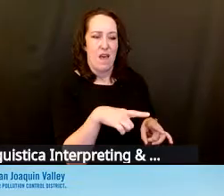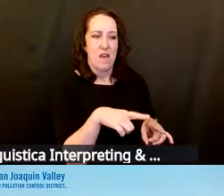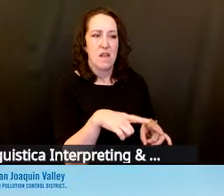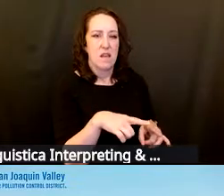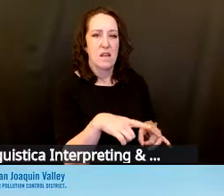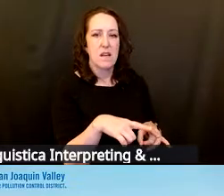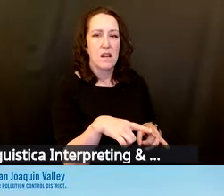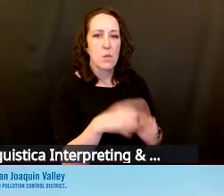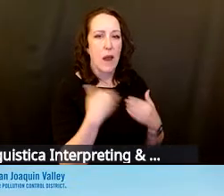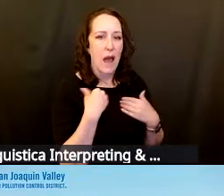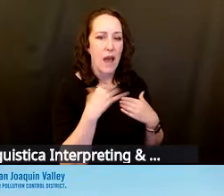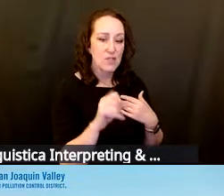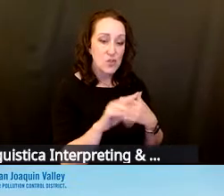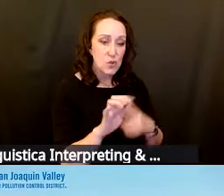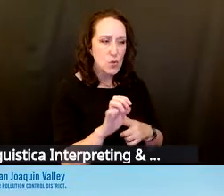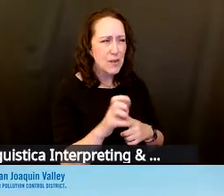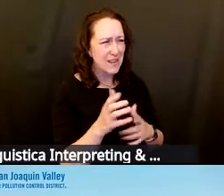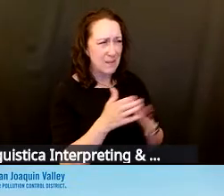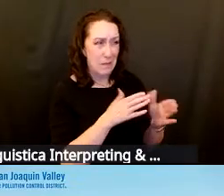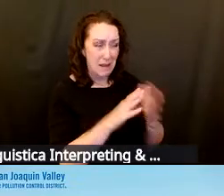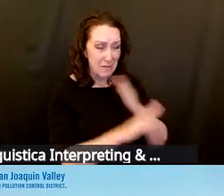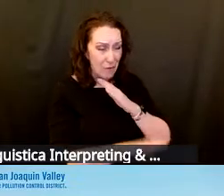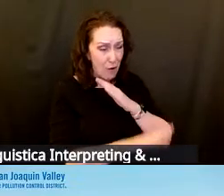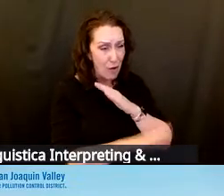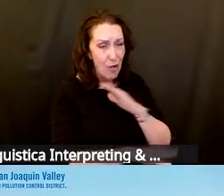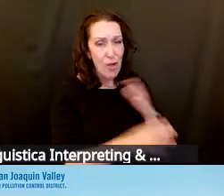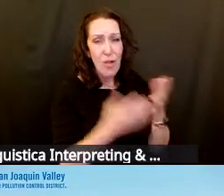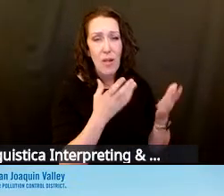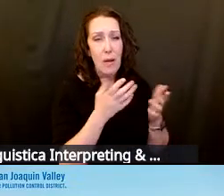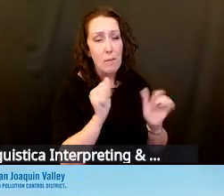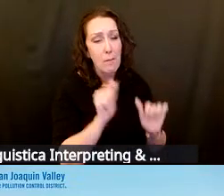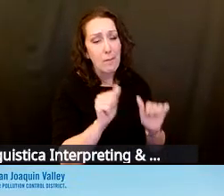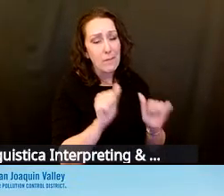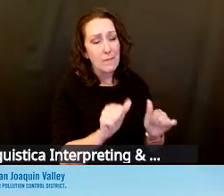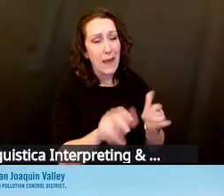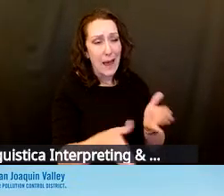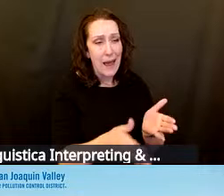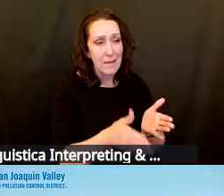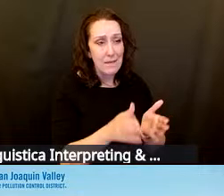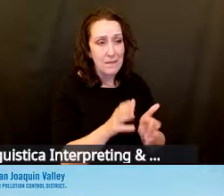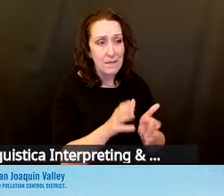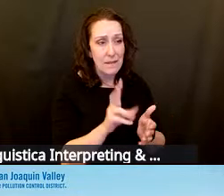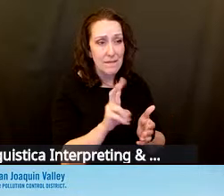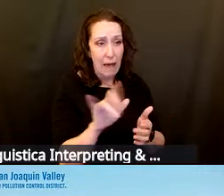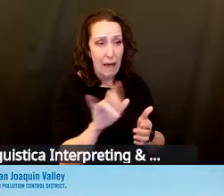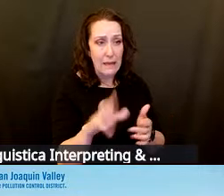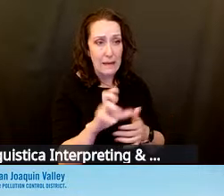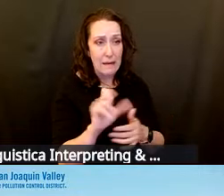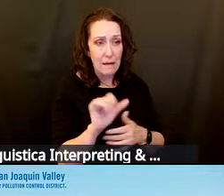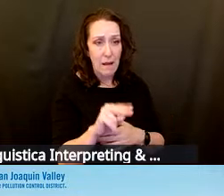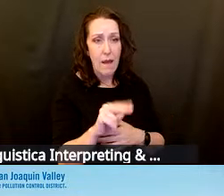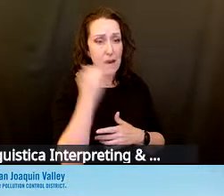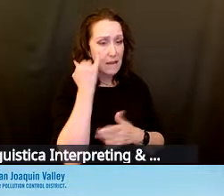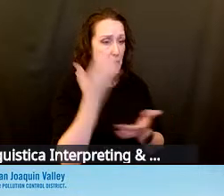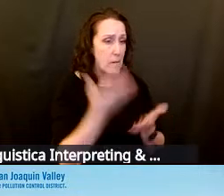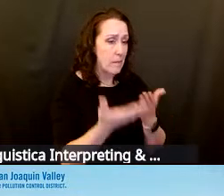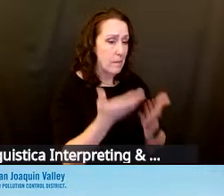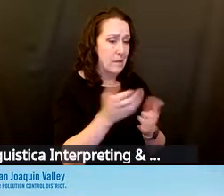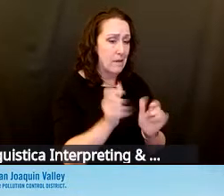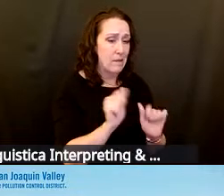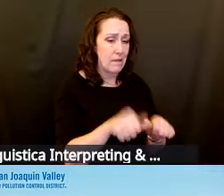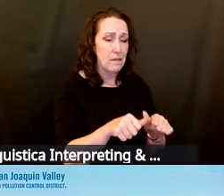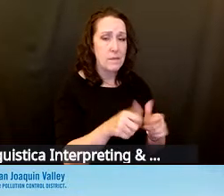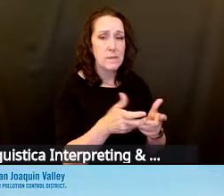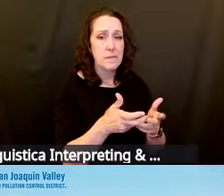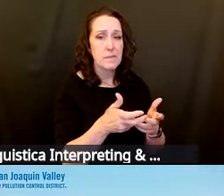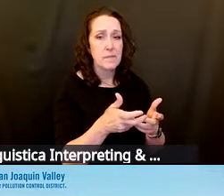we have the June event and then you're planning a fall event. Could we ask Valley Can if they might,